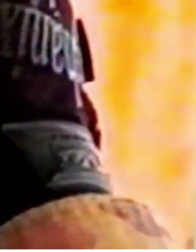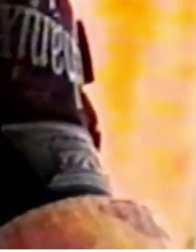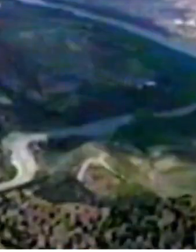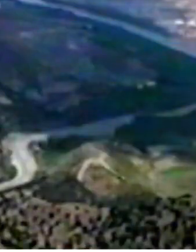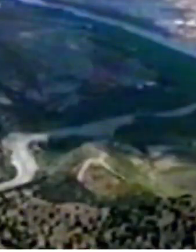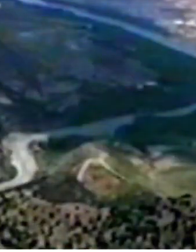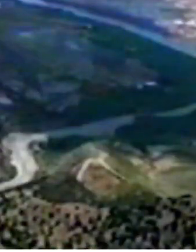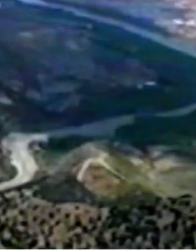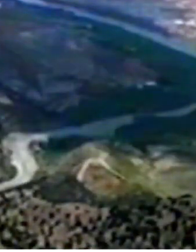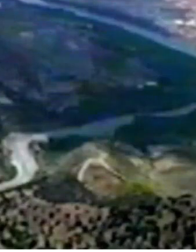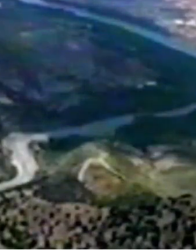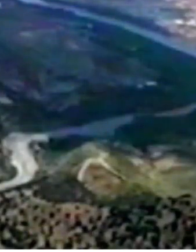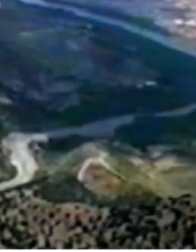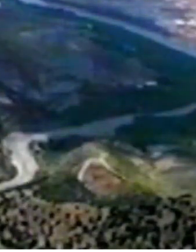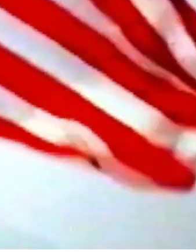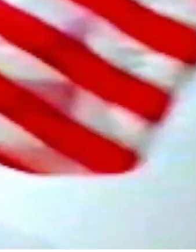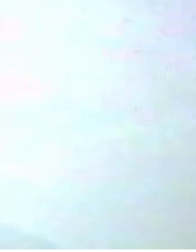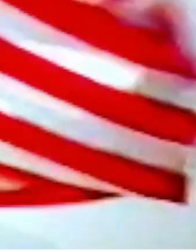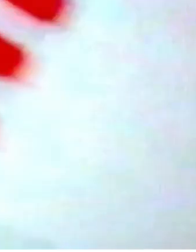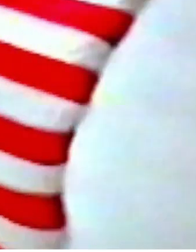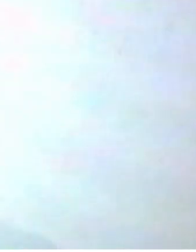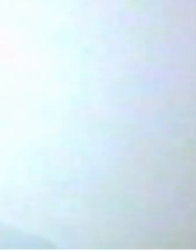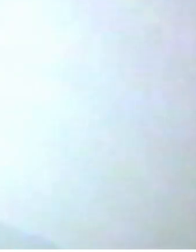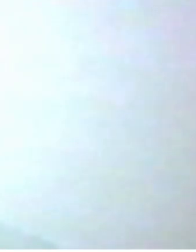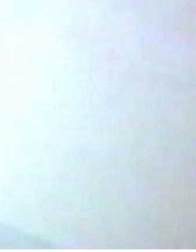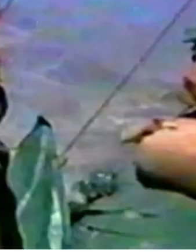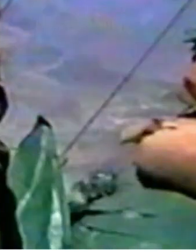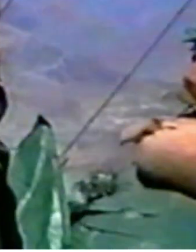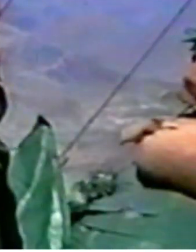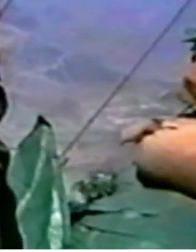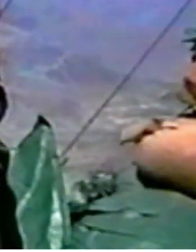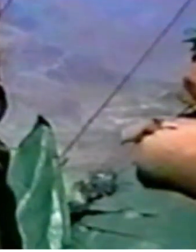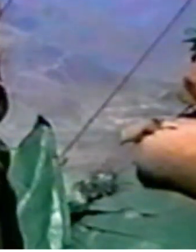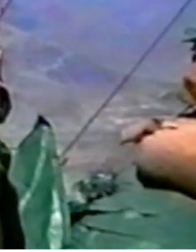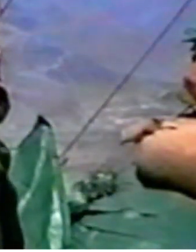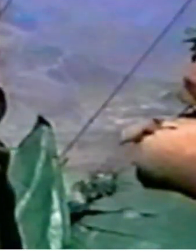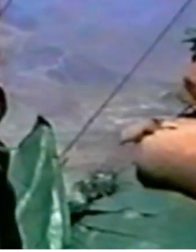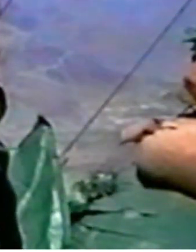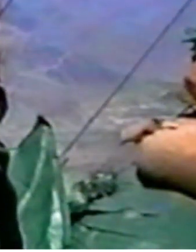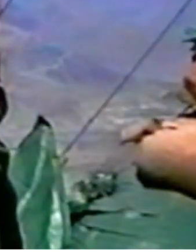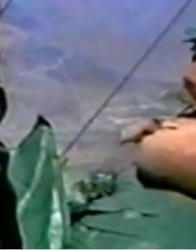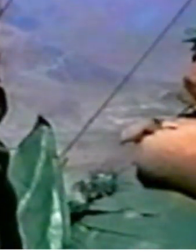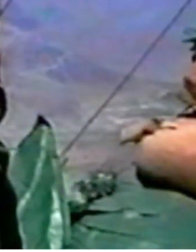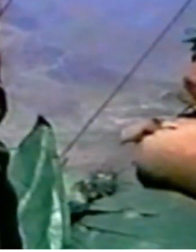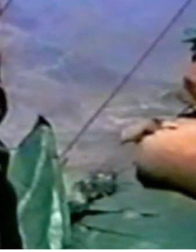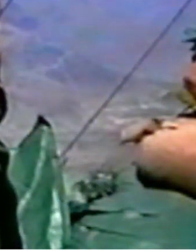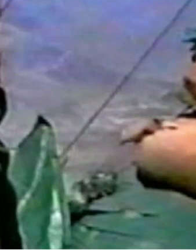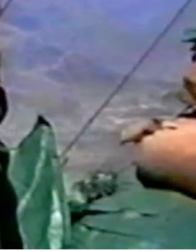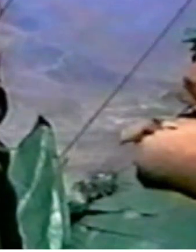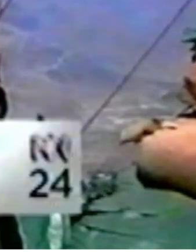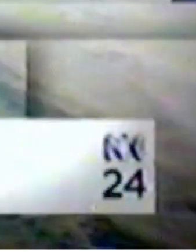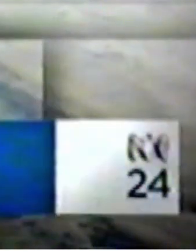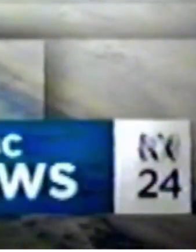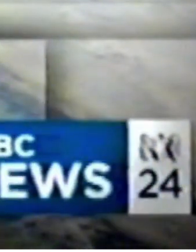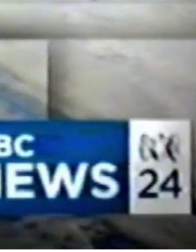for troops in this area. They're able to relay communications and also to keep a watch on insurgents who are trying to cross backwards and forwards